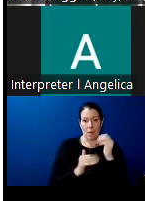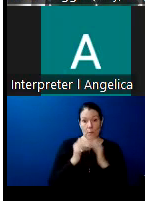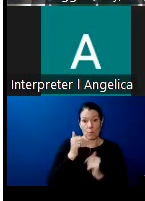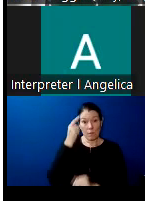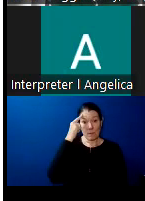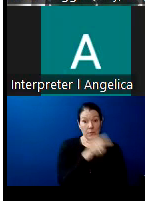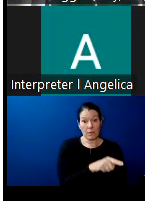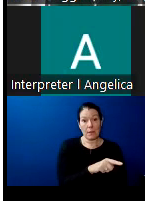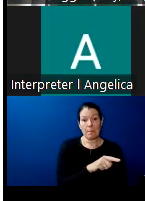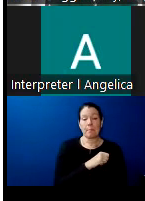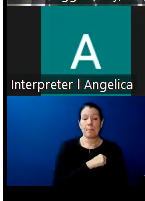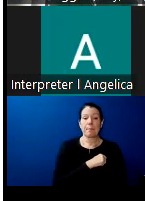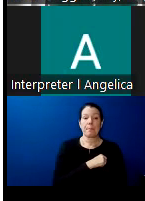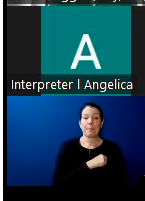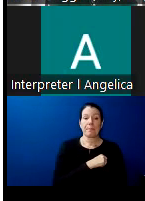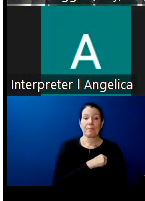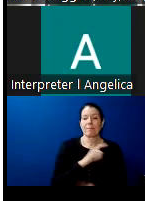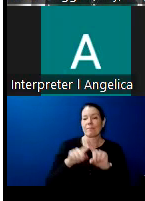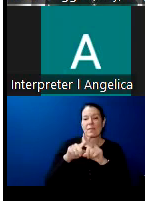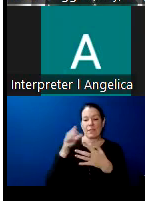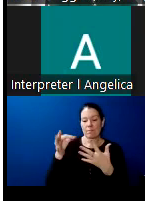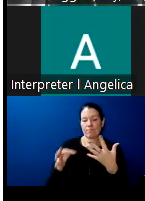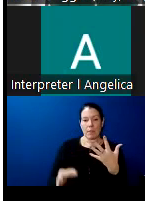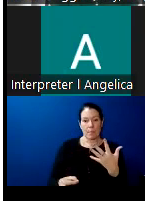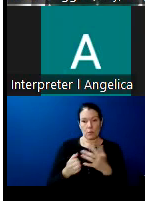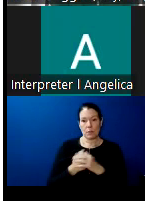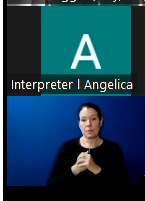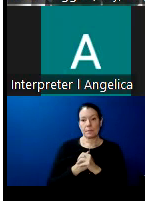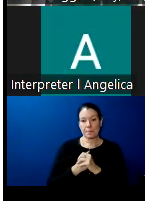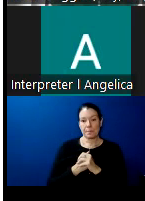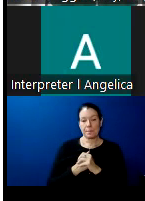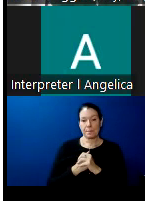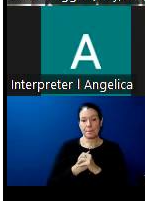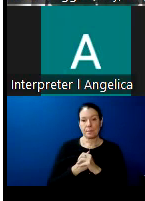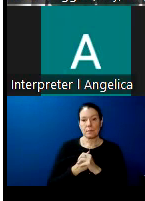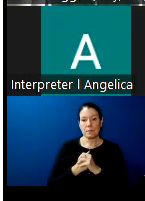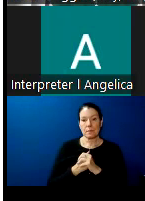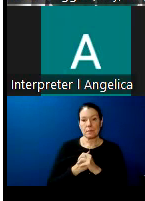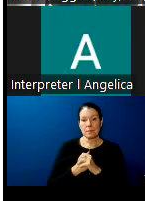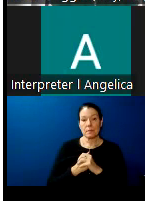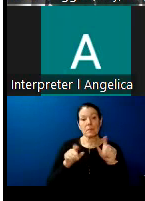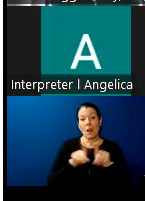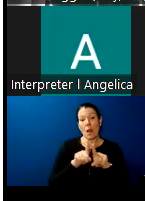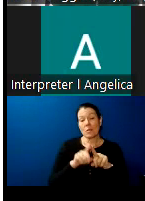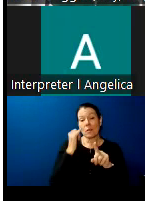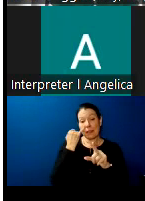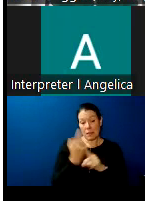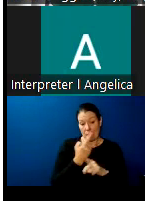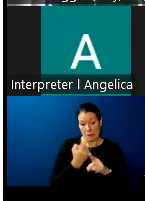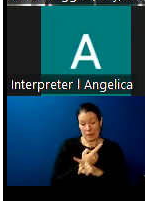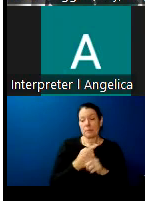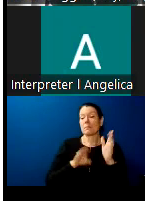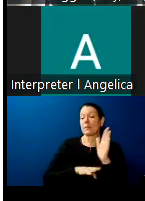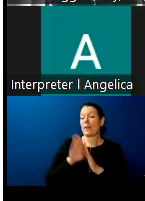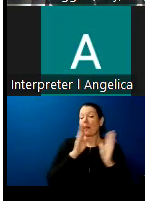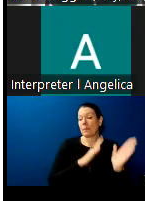survivor, just kind of exploring what that might look like. And then also, if it's appropriate, developing a